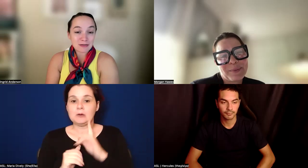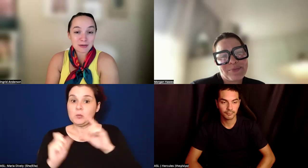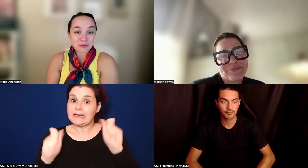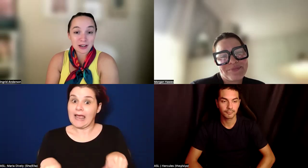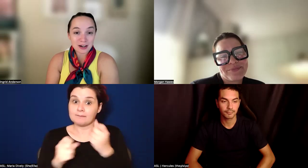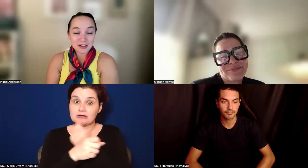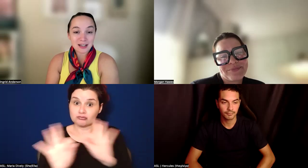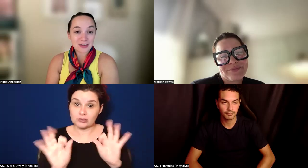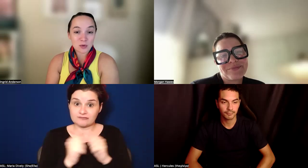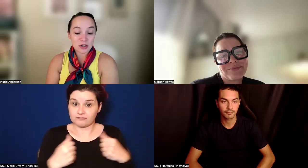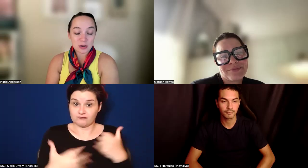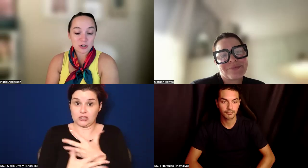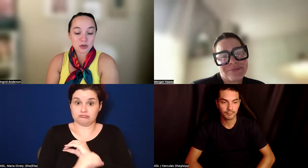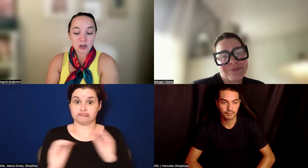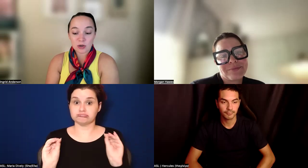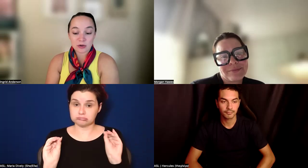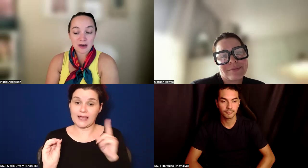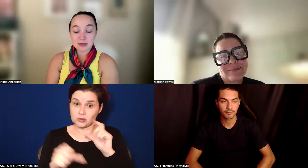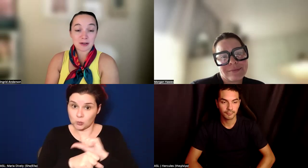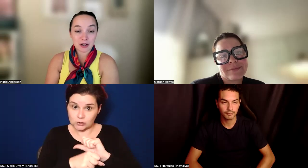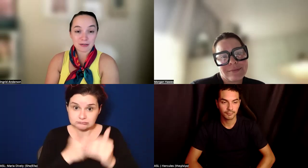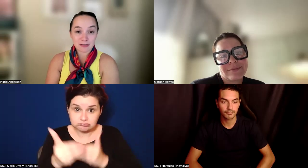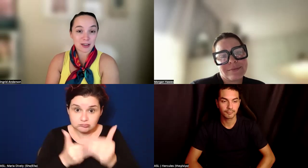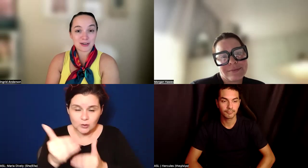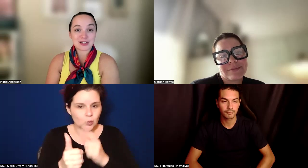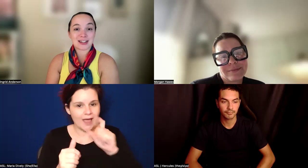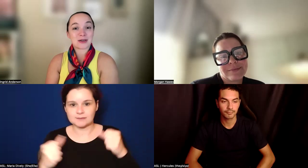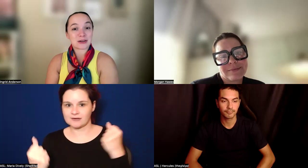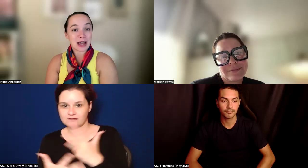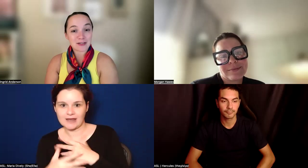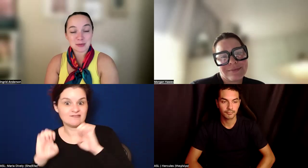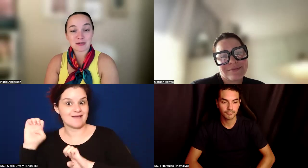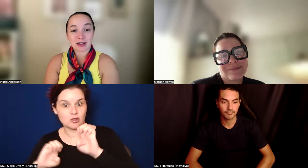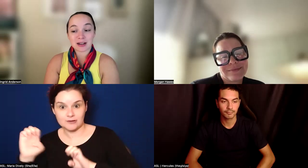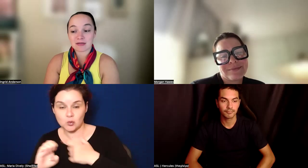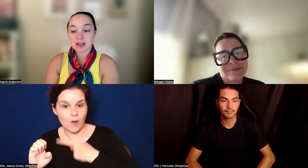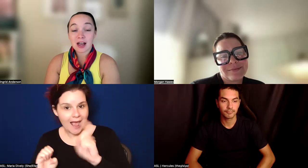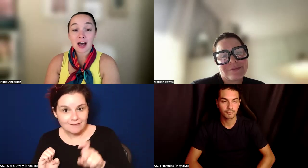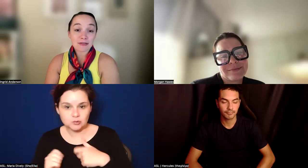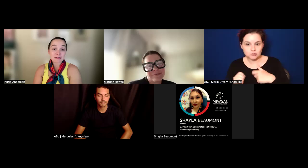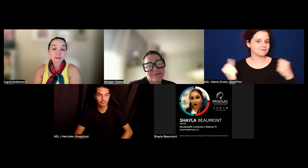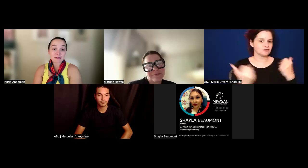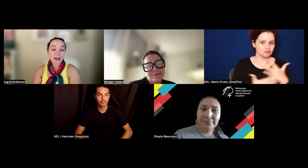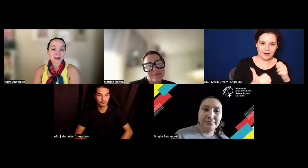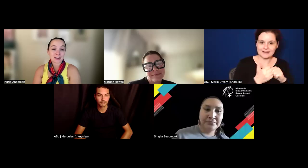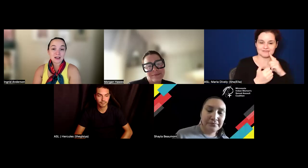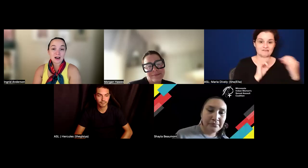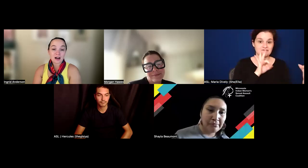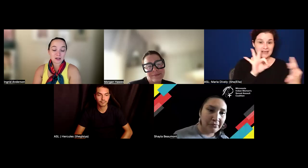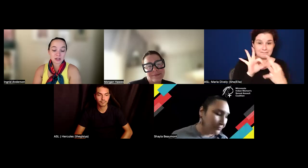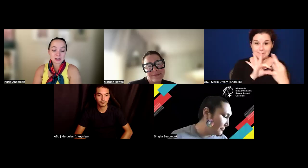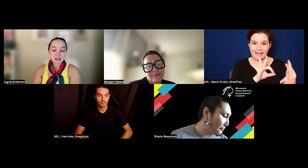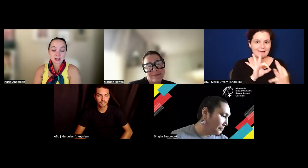free from fear in the work that we're doing. We don't have to be afraid of evaluation and we don't have to be afraid of, of feedback and